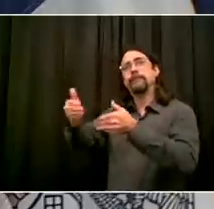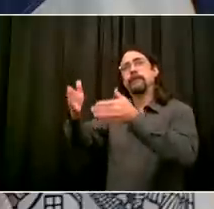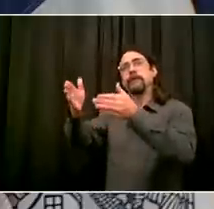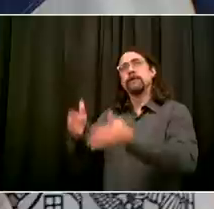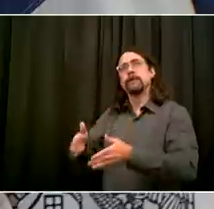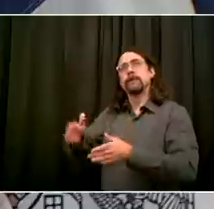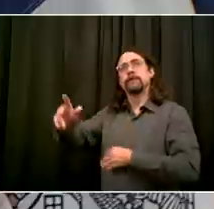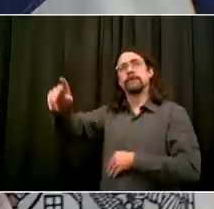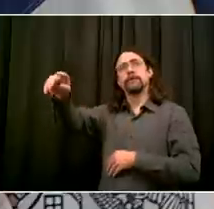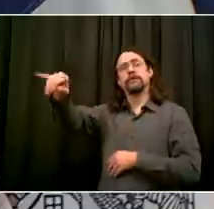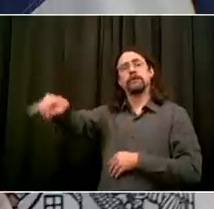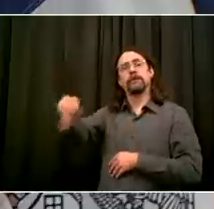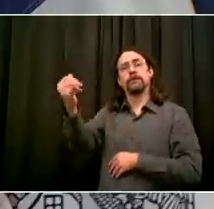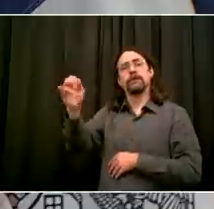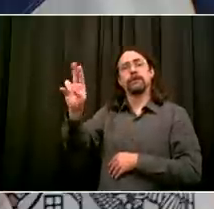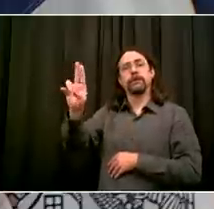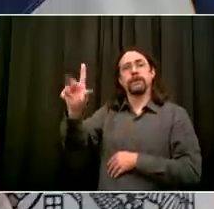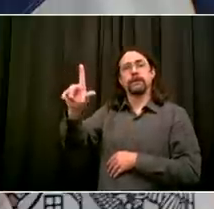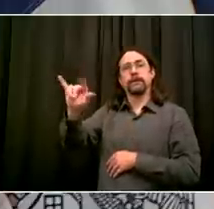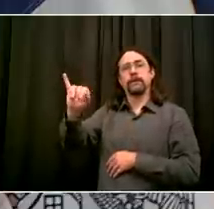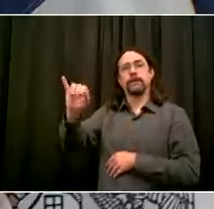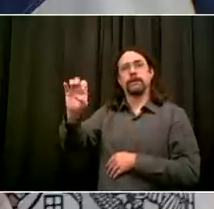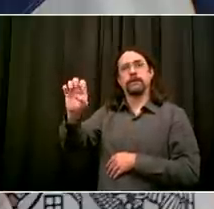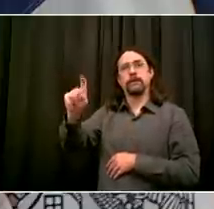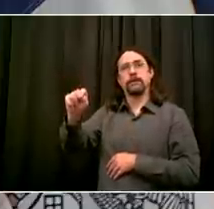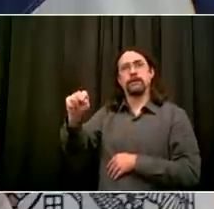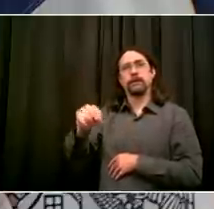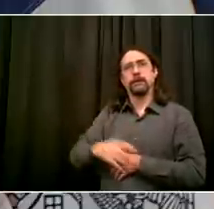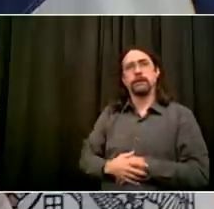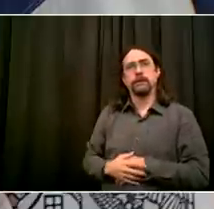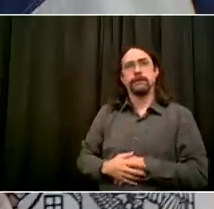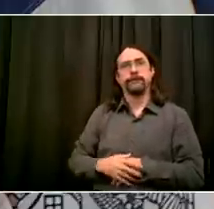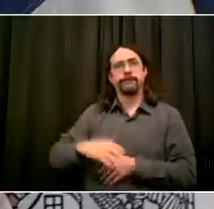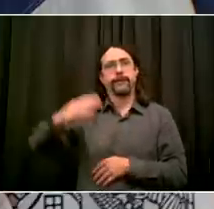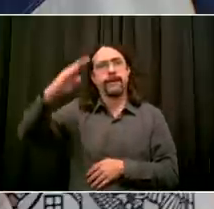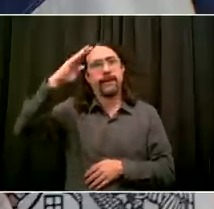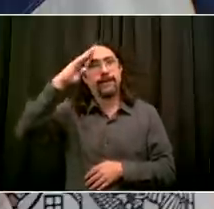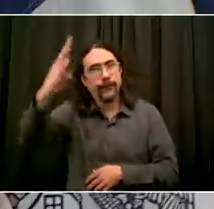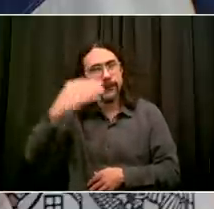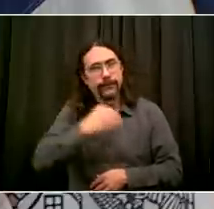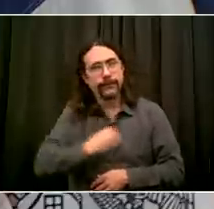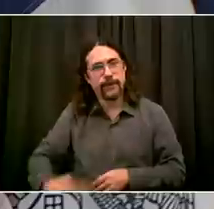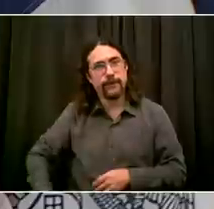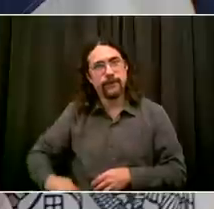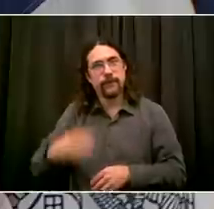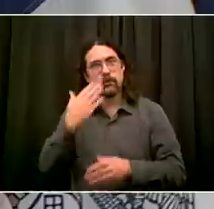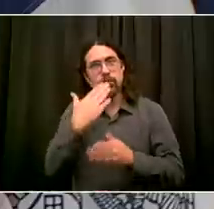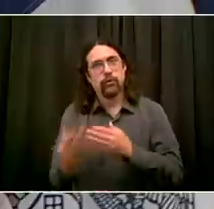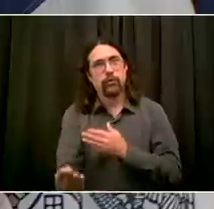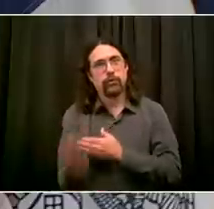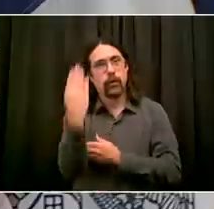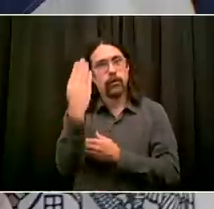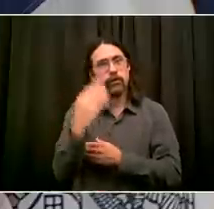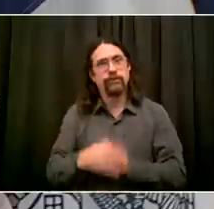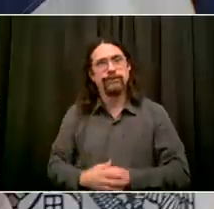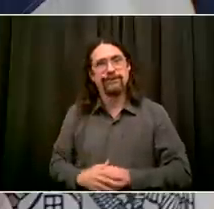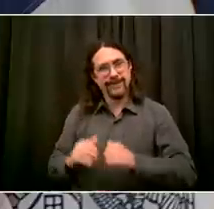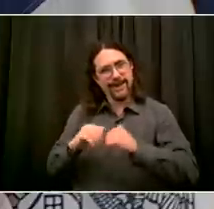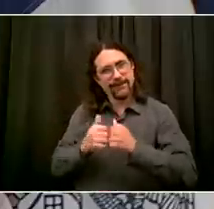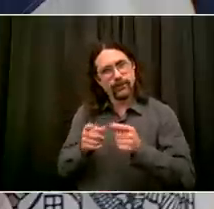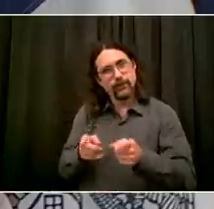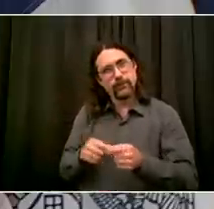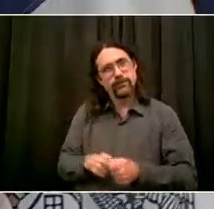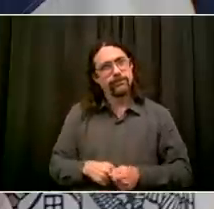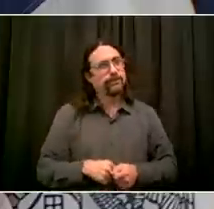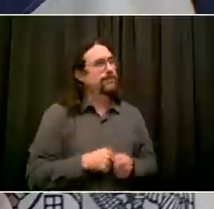I'm okay. Thank you. So you just said a couple of minutes ago that schools and some of these